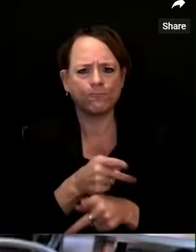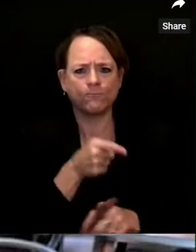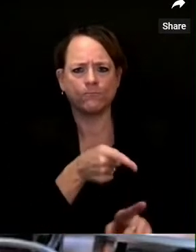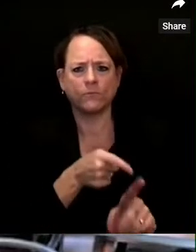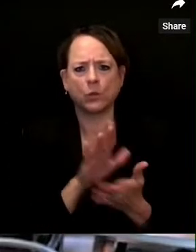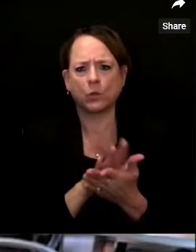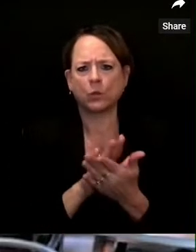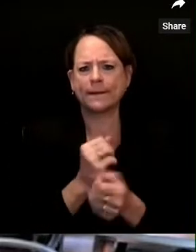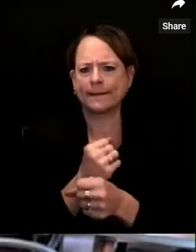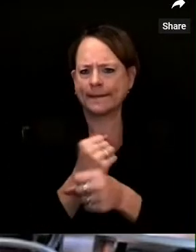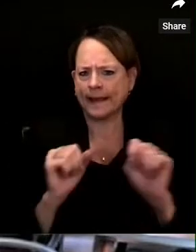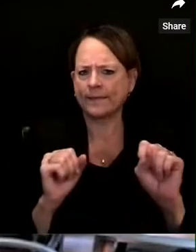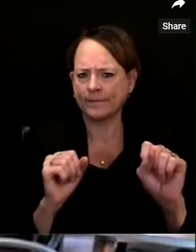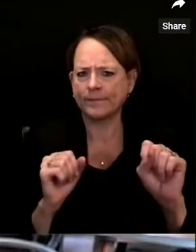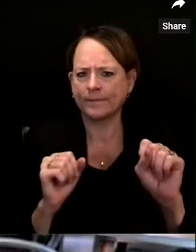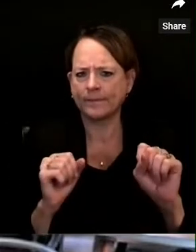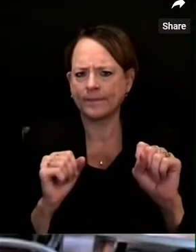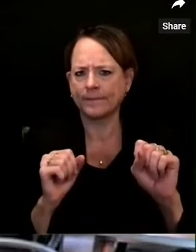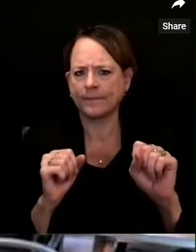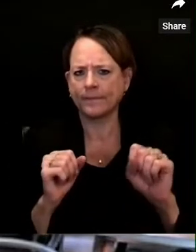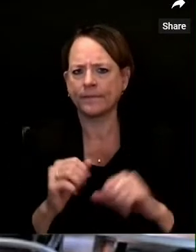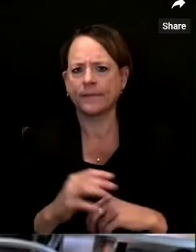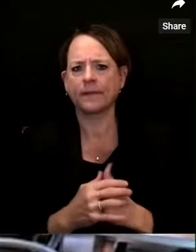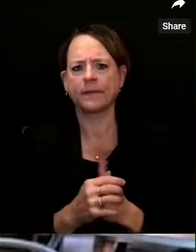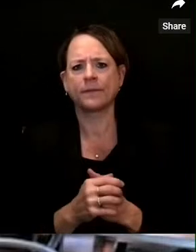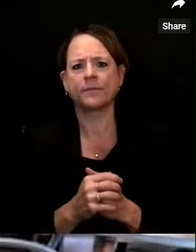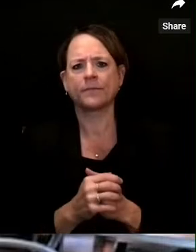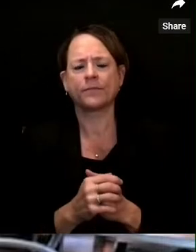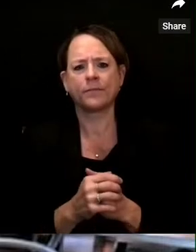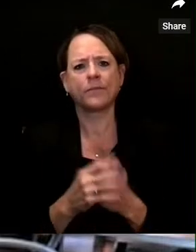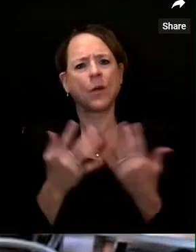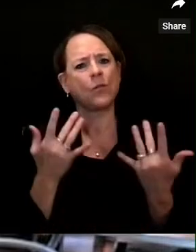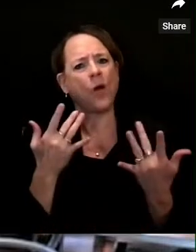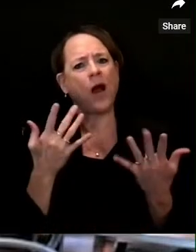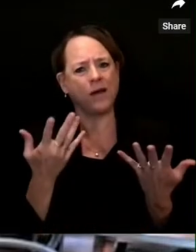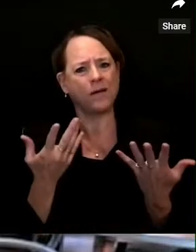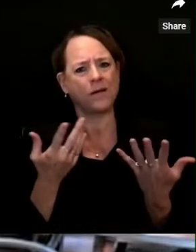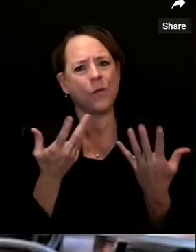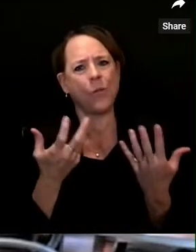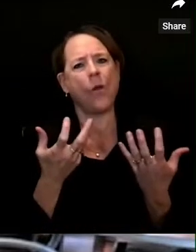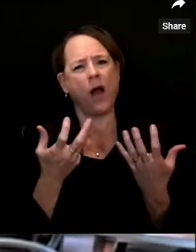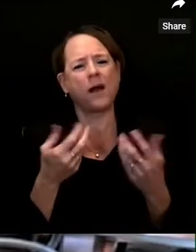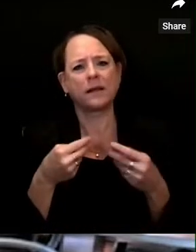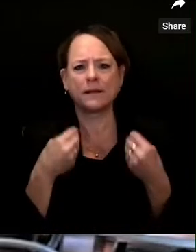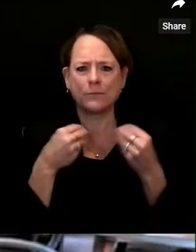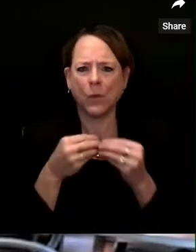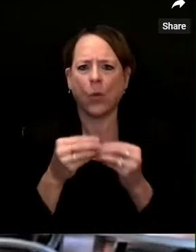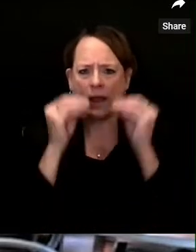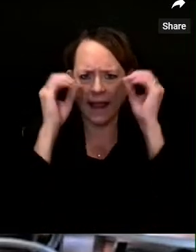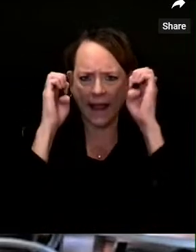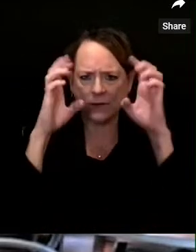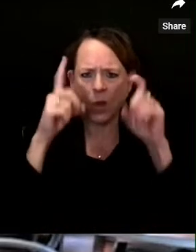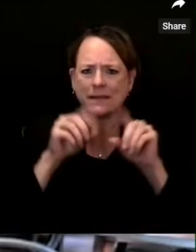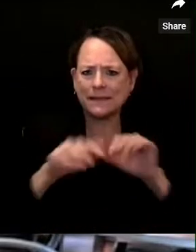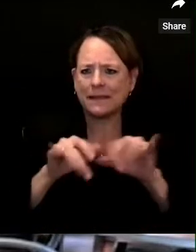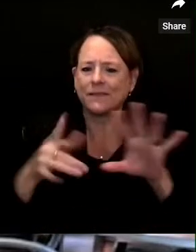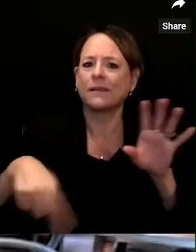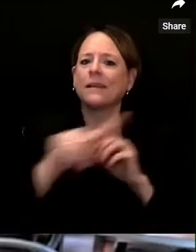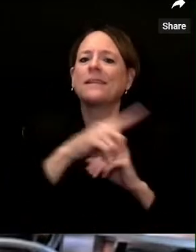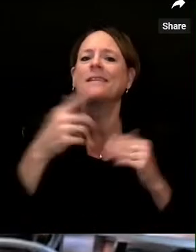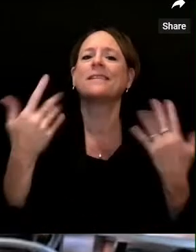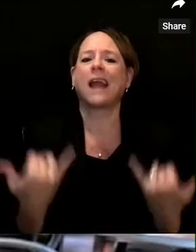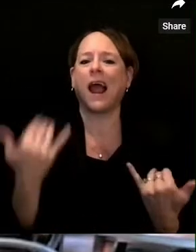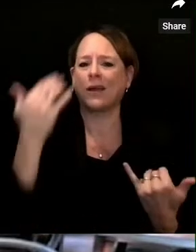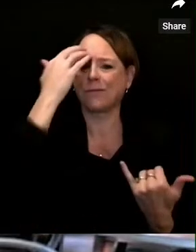provide additional education and awareness raising and updates on the science and making sure people have the tools that